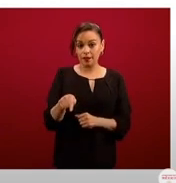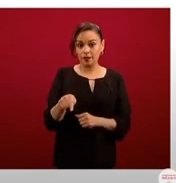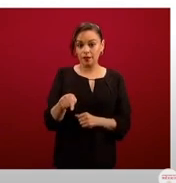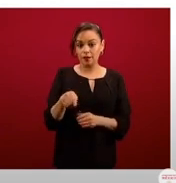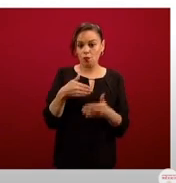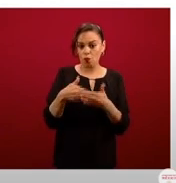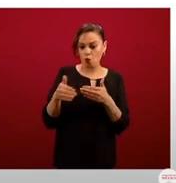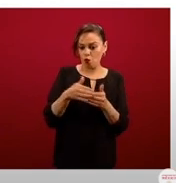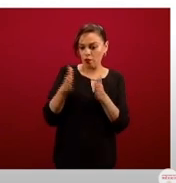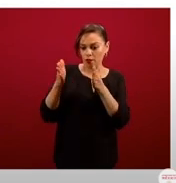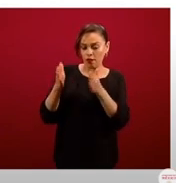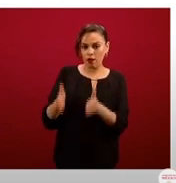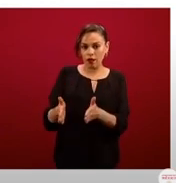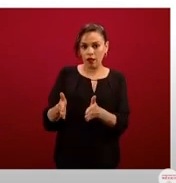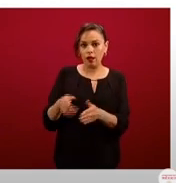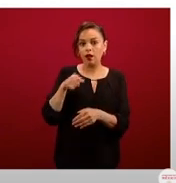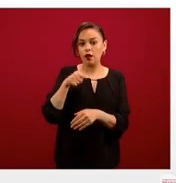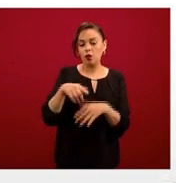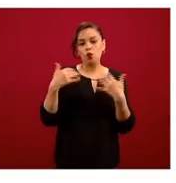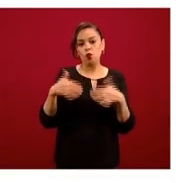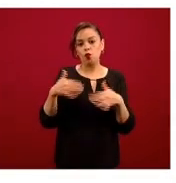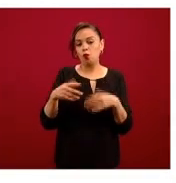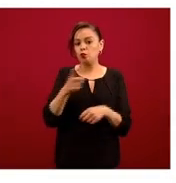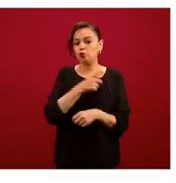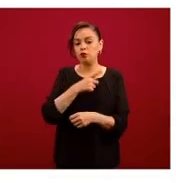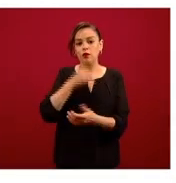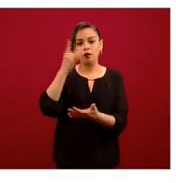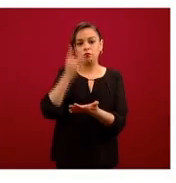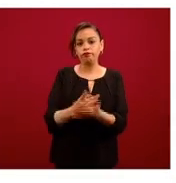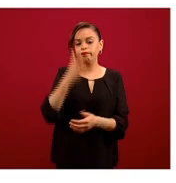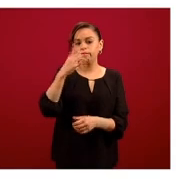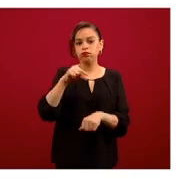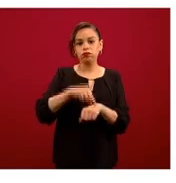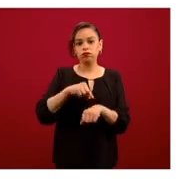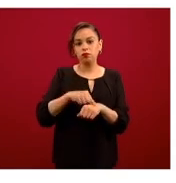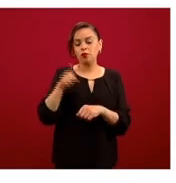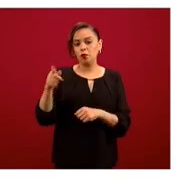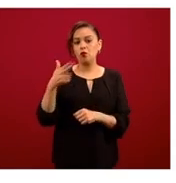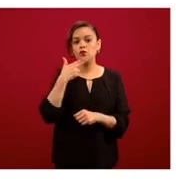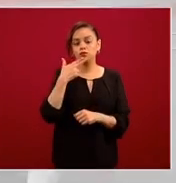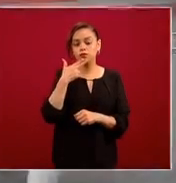This model is still restricted in terms of its use.